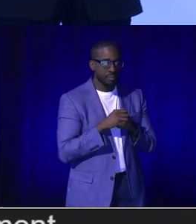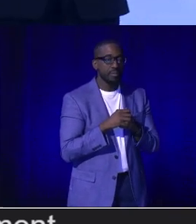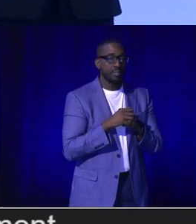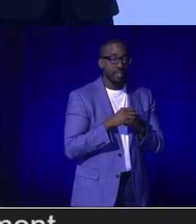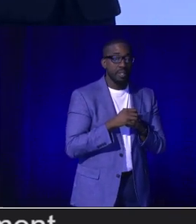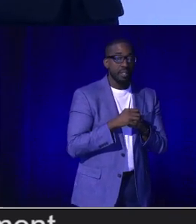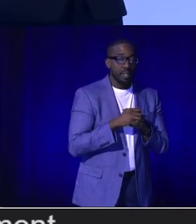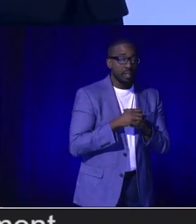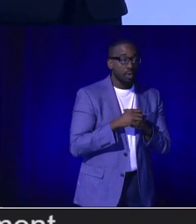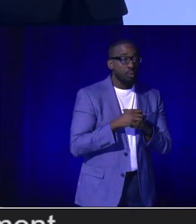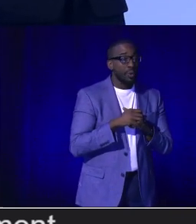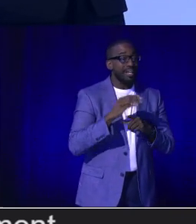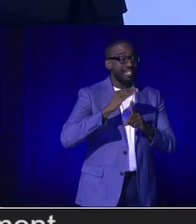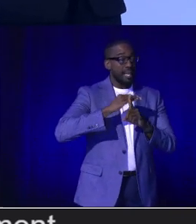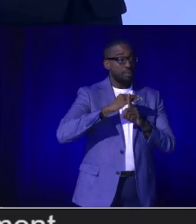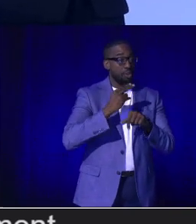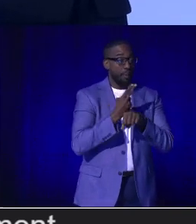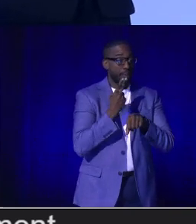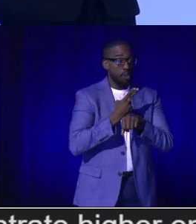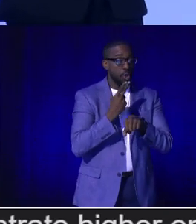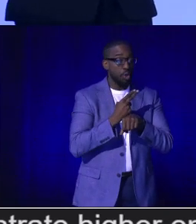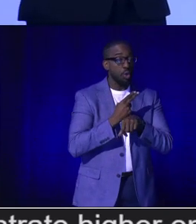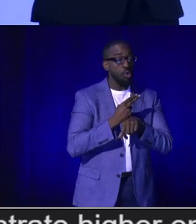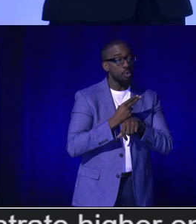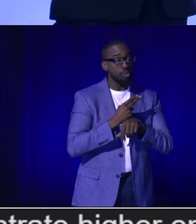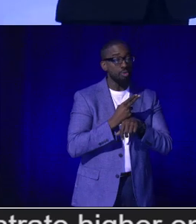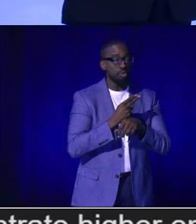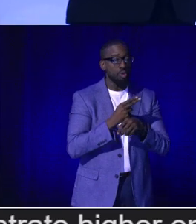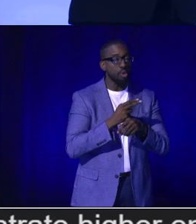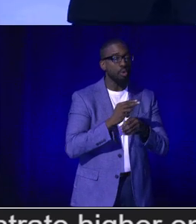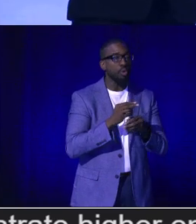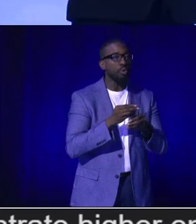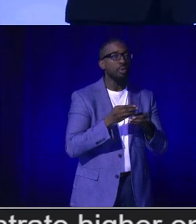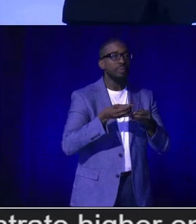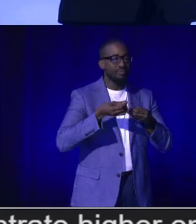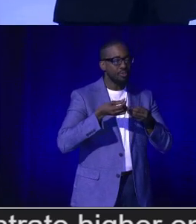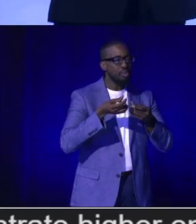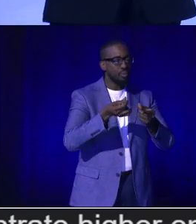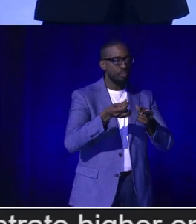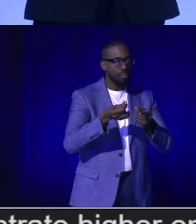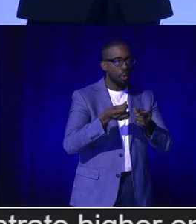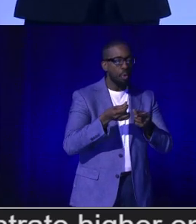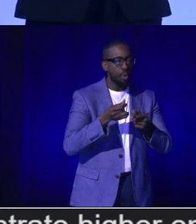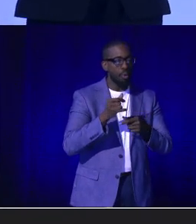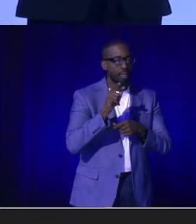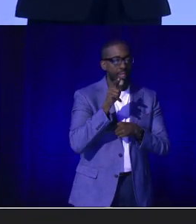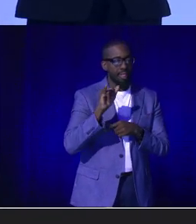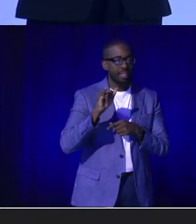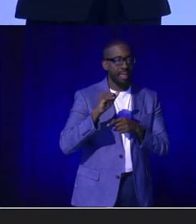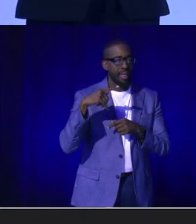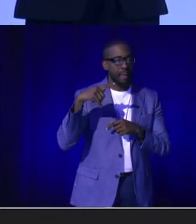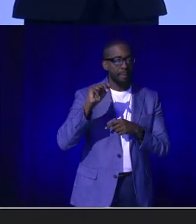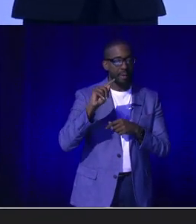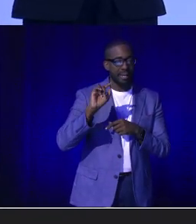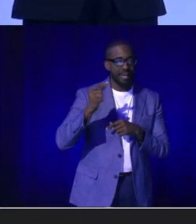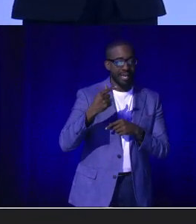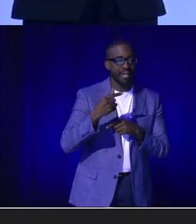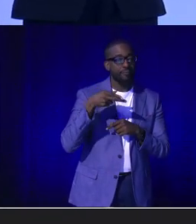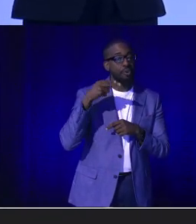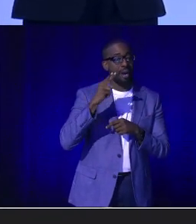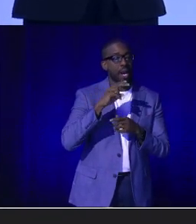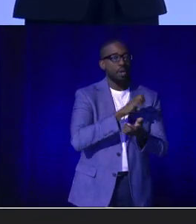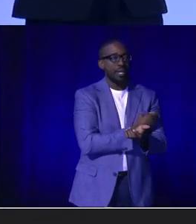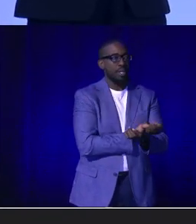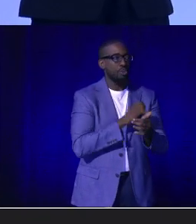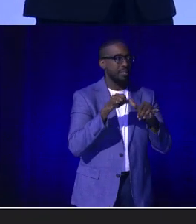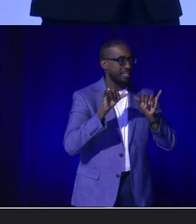systems. And considering, this is sort of a main point that I'd like to make, but considering temperature at the design phase can help lead to more efficient